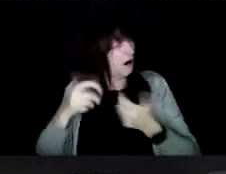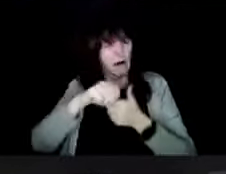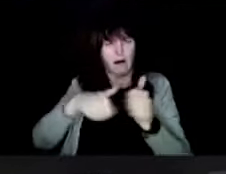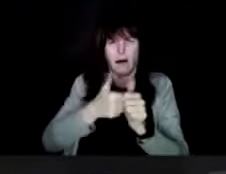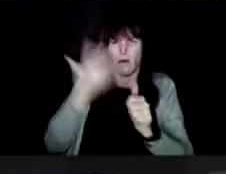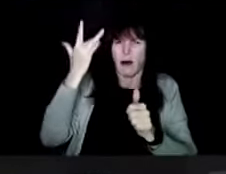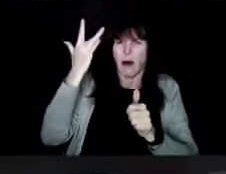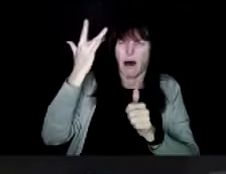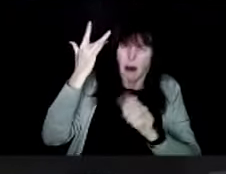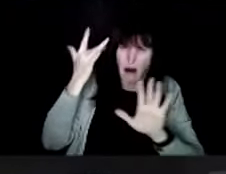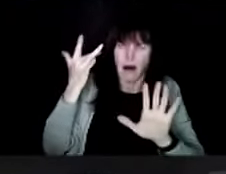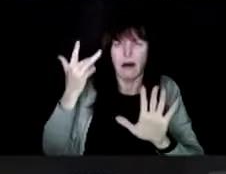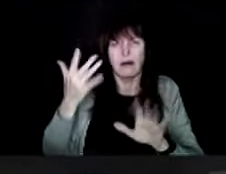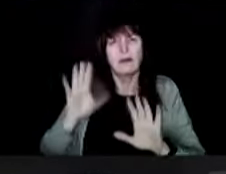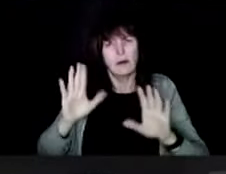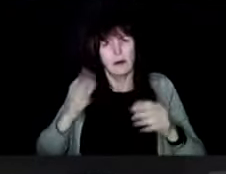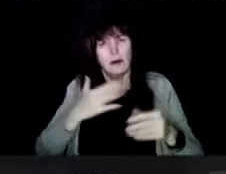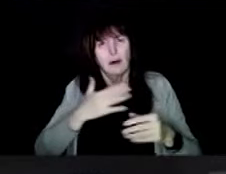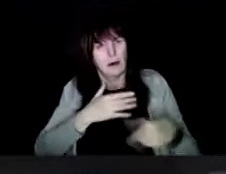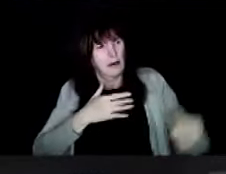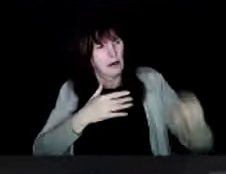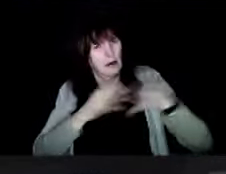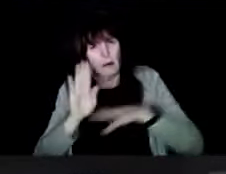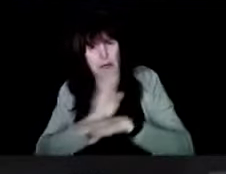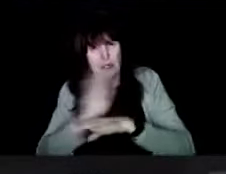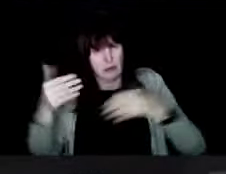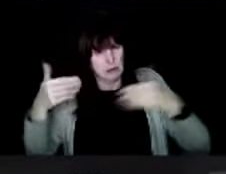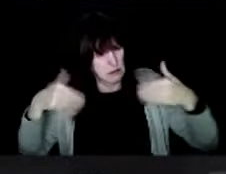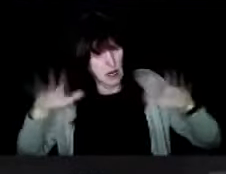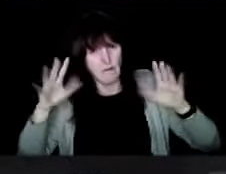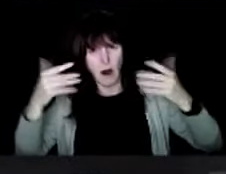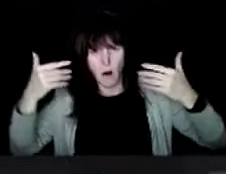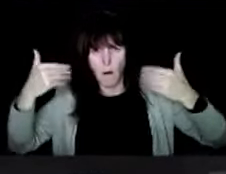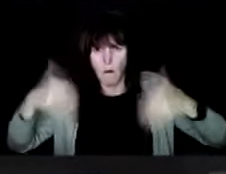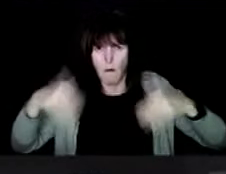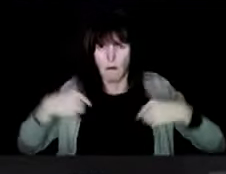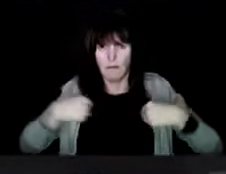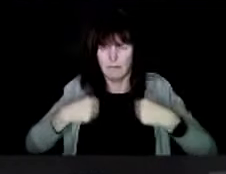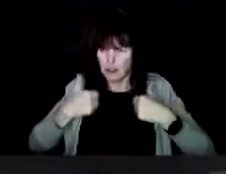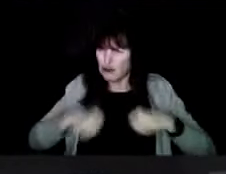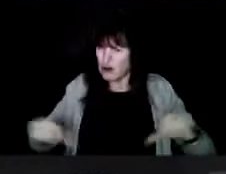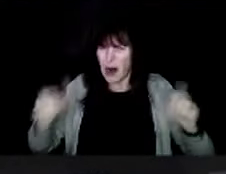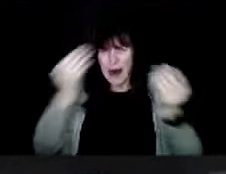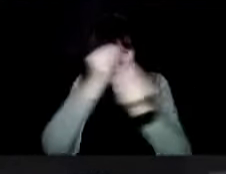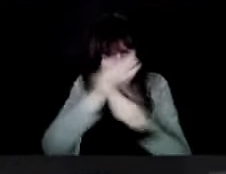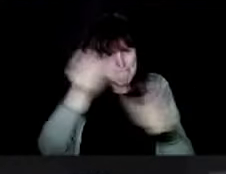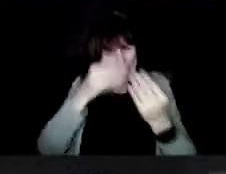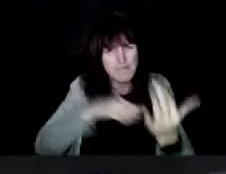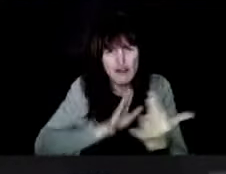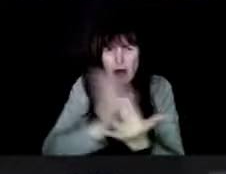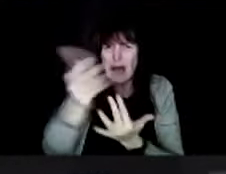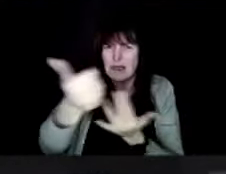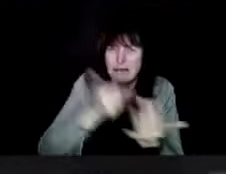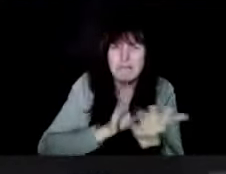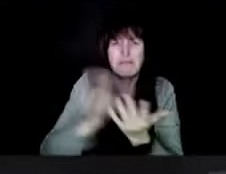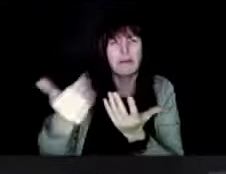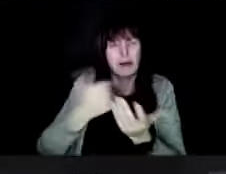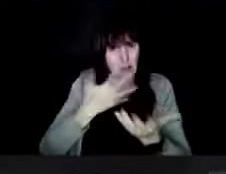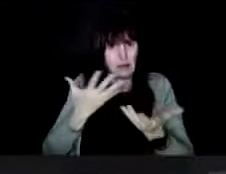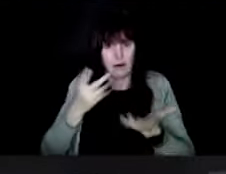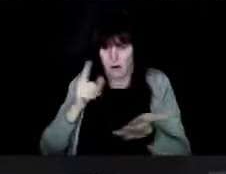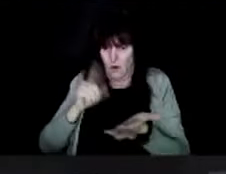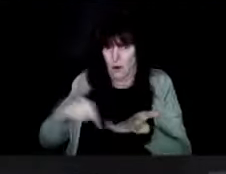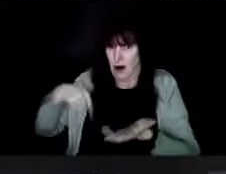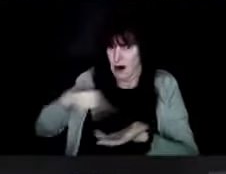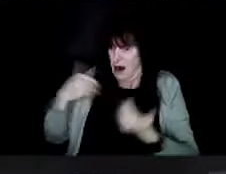commitment to be as transparent as we can as the data becomes available. And I do think early next